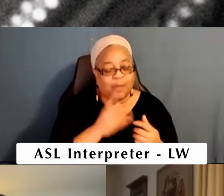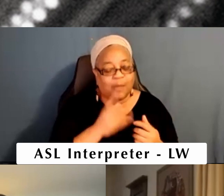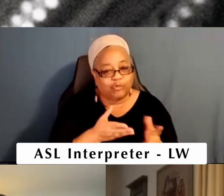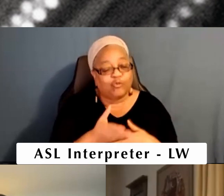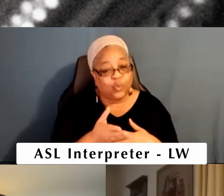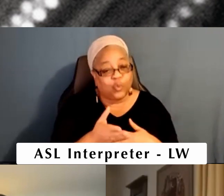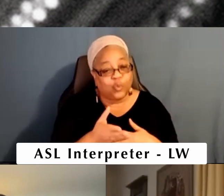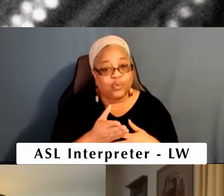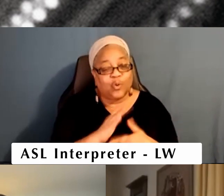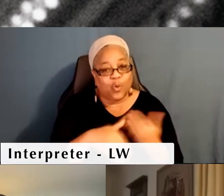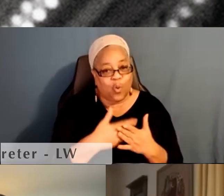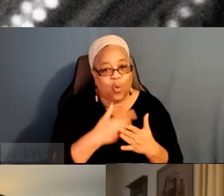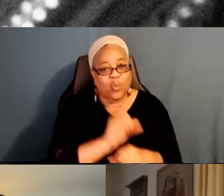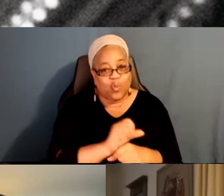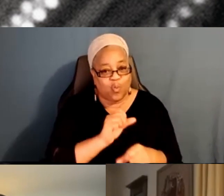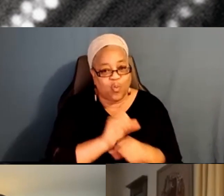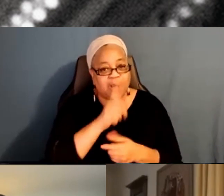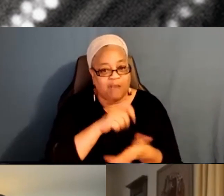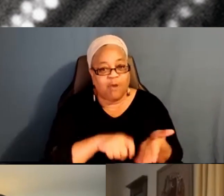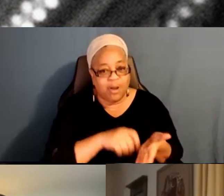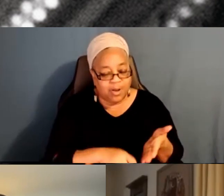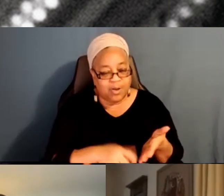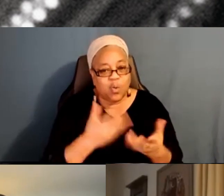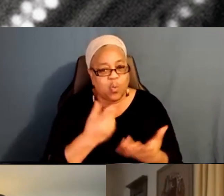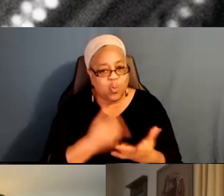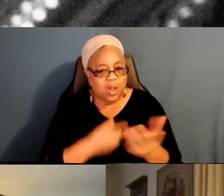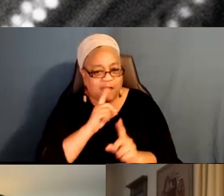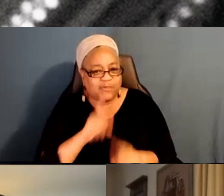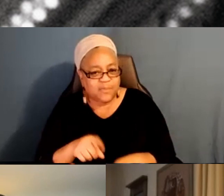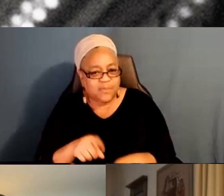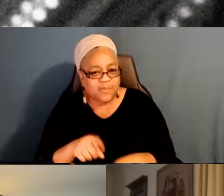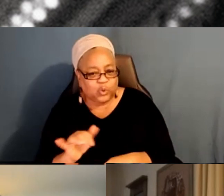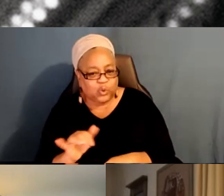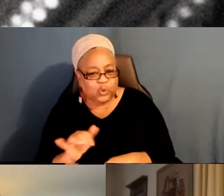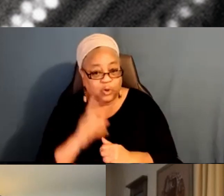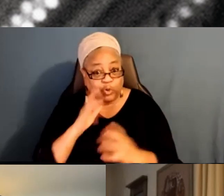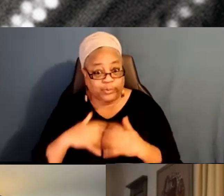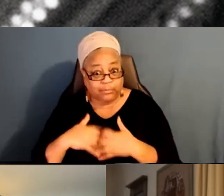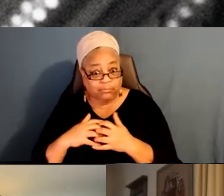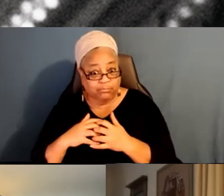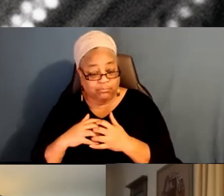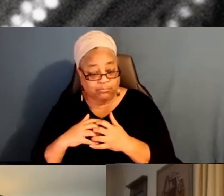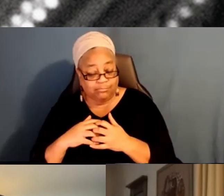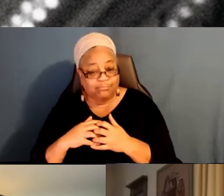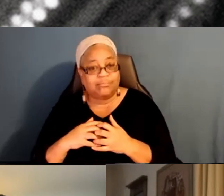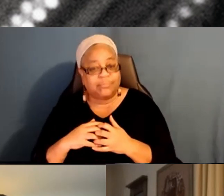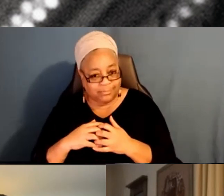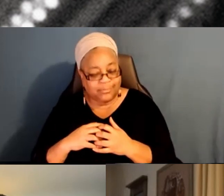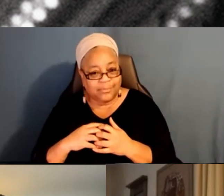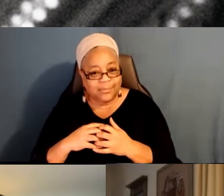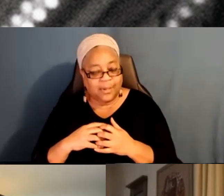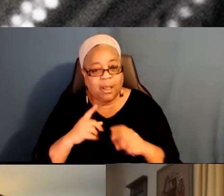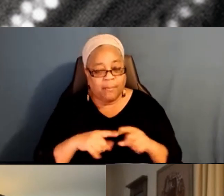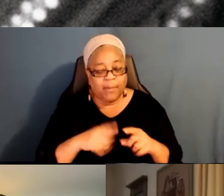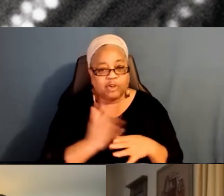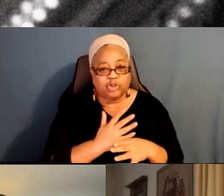was writing about or responding to, is, to be constituted by this, but to be constitutive of our existence, but we will